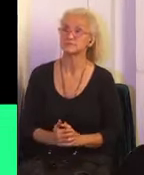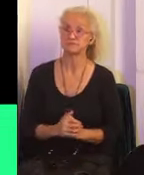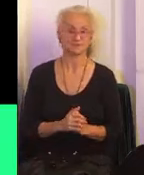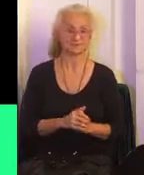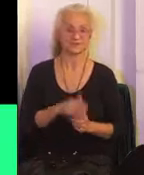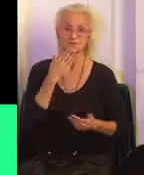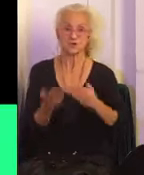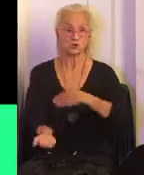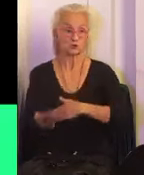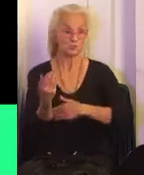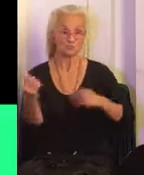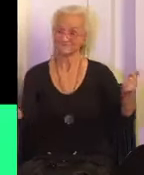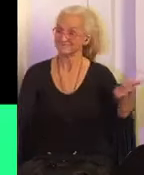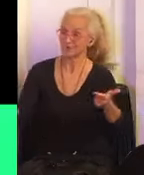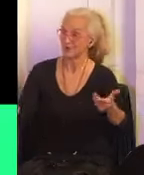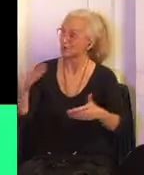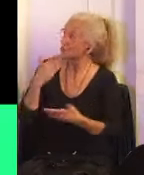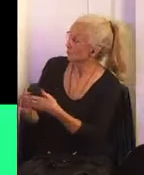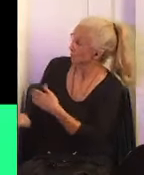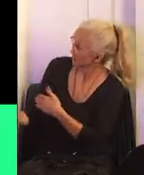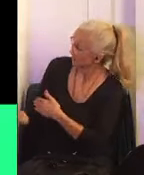Good morning, everyone.